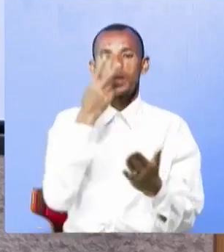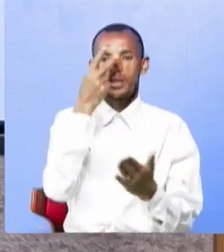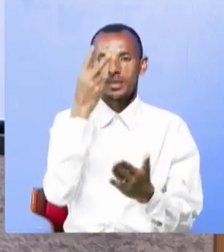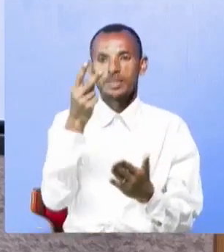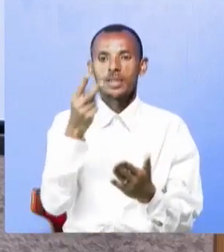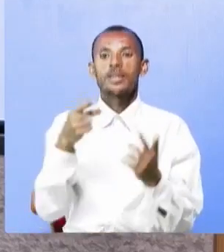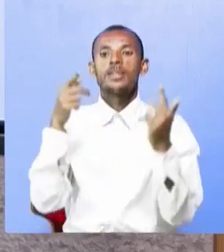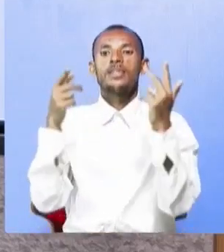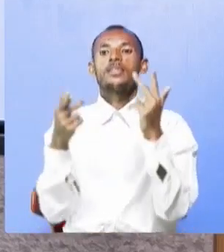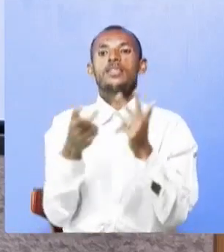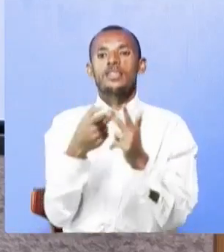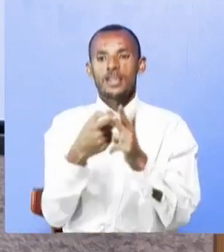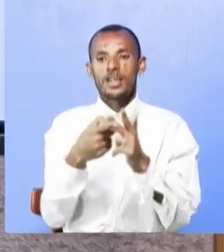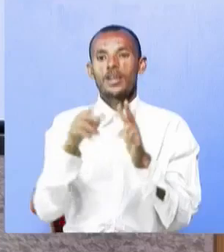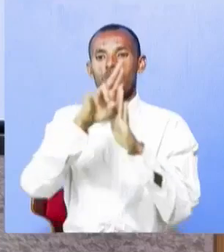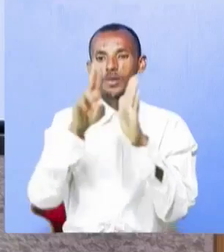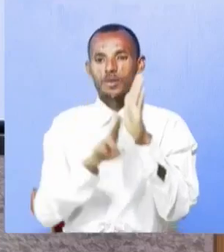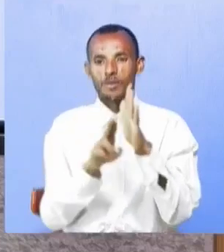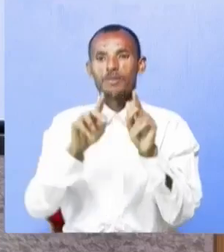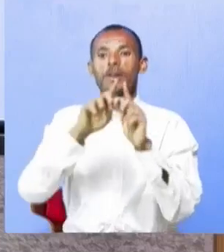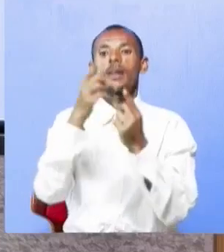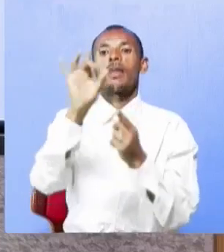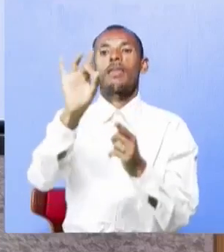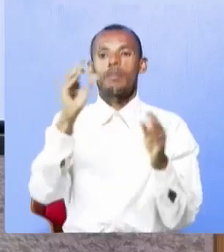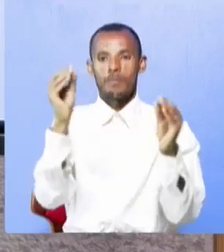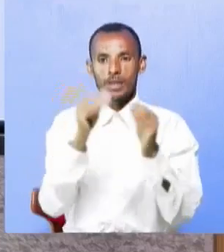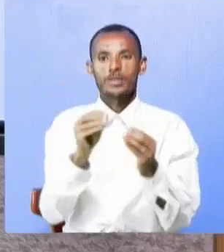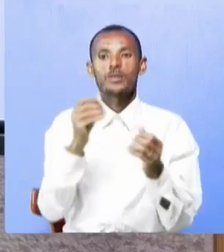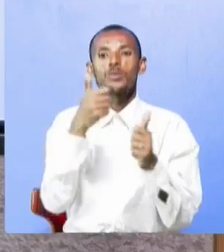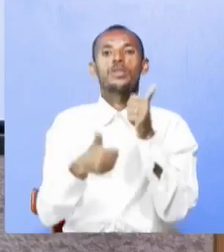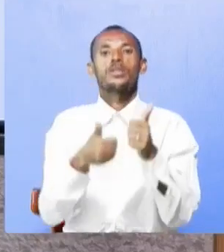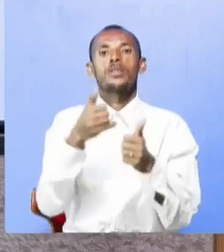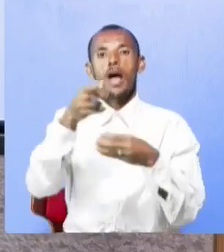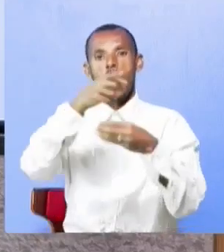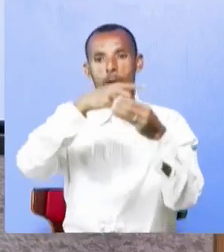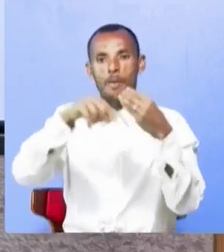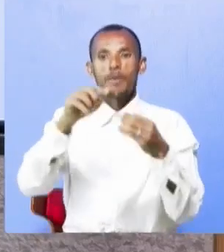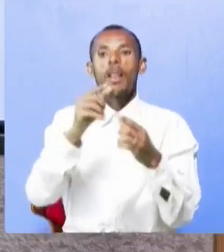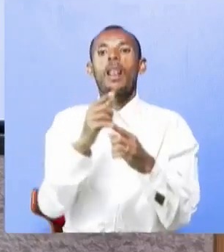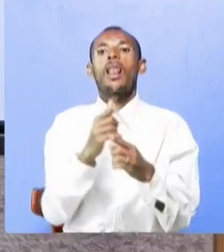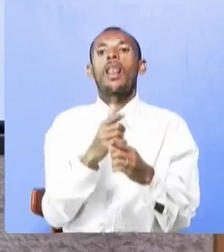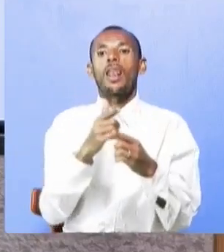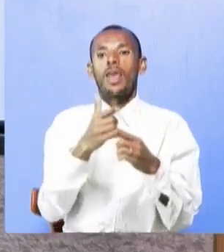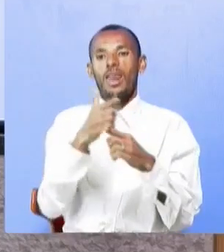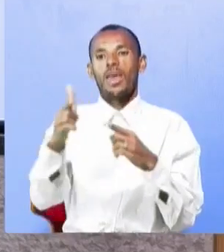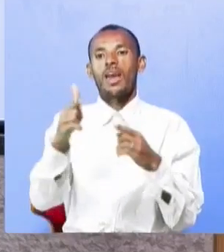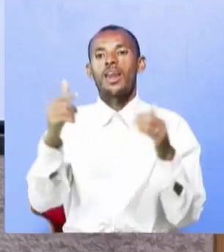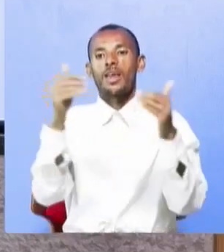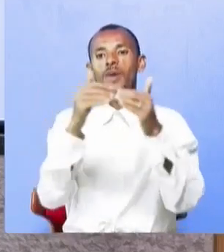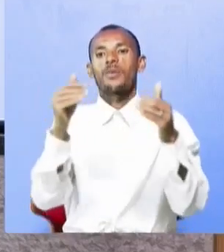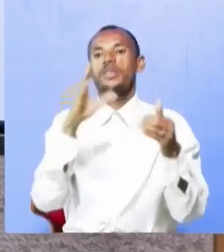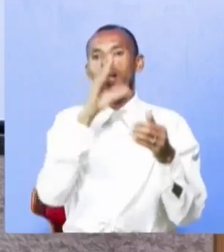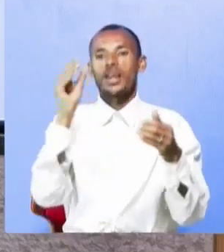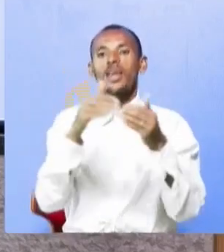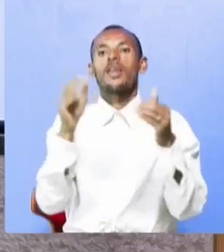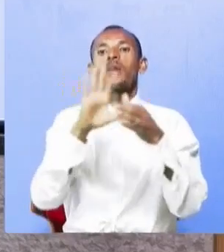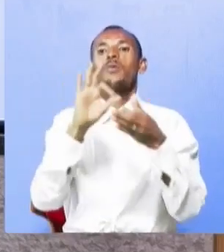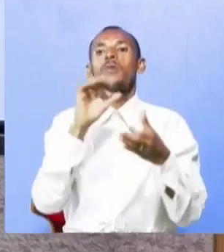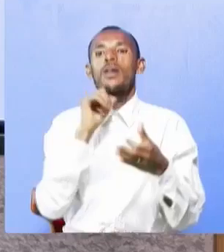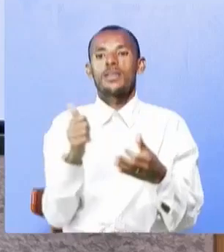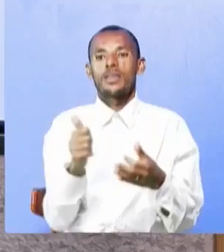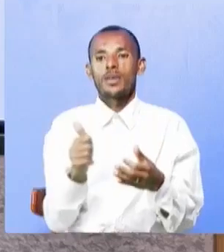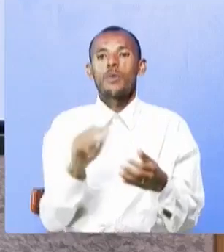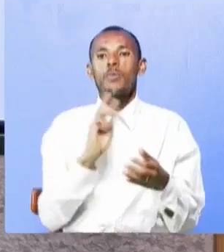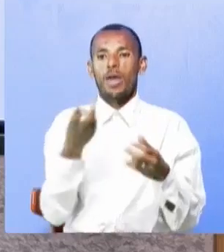the third unit of grade 8 mathematics, which is about linear equations and inequalities. And